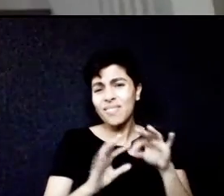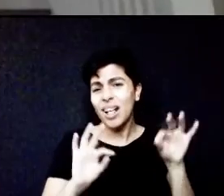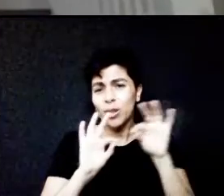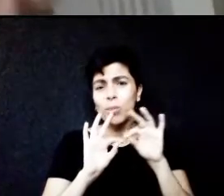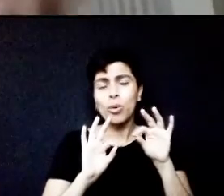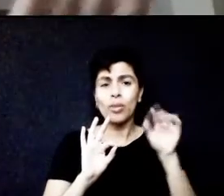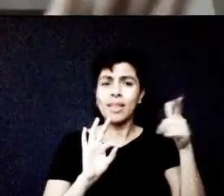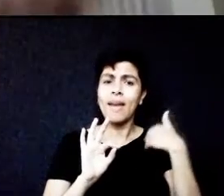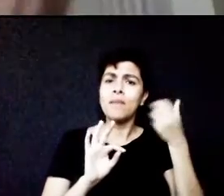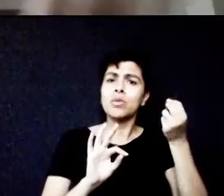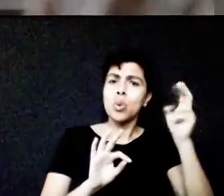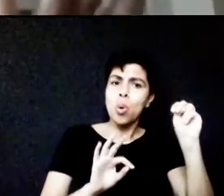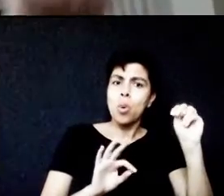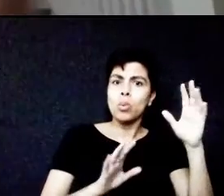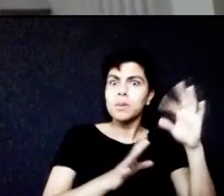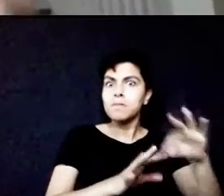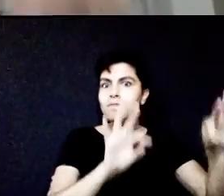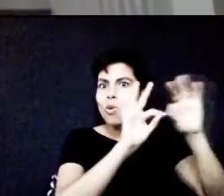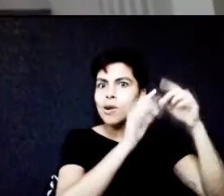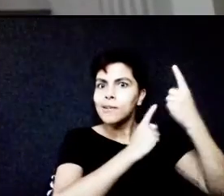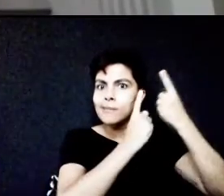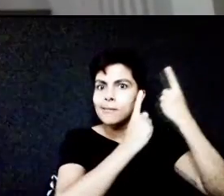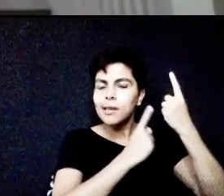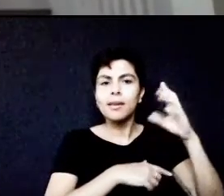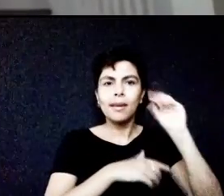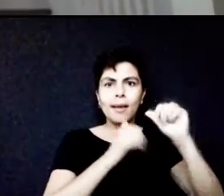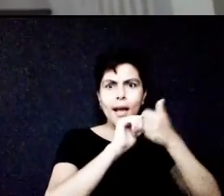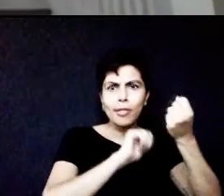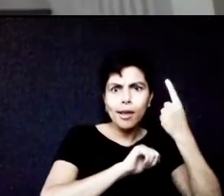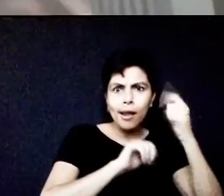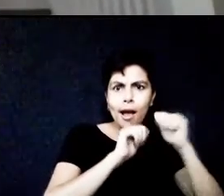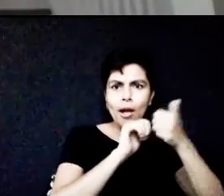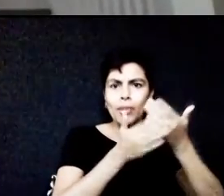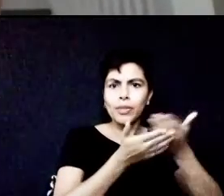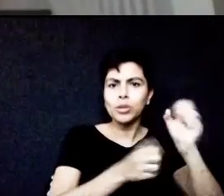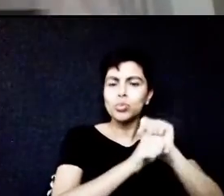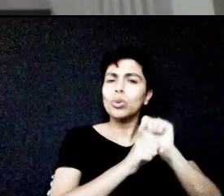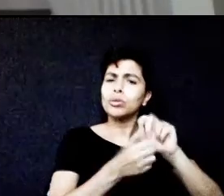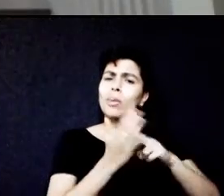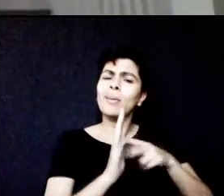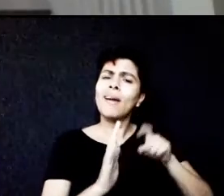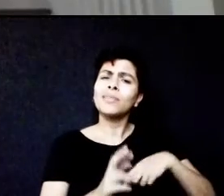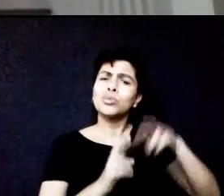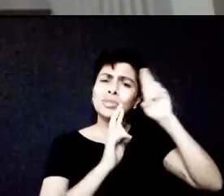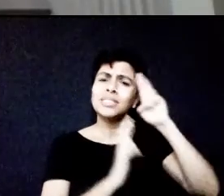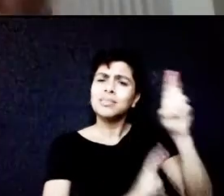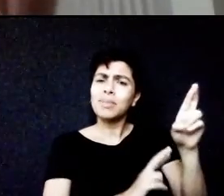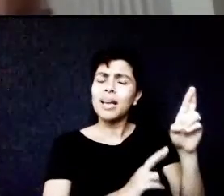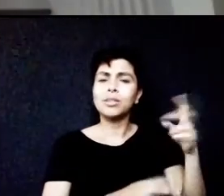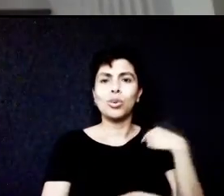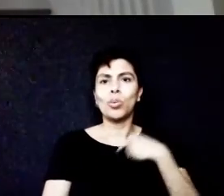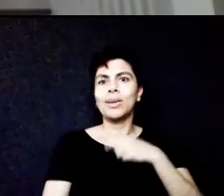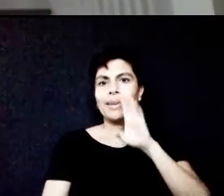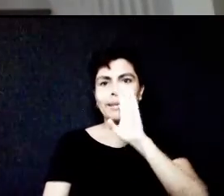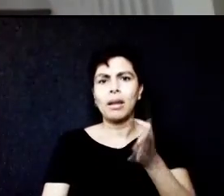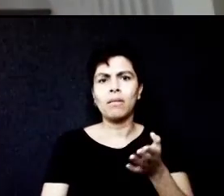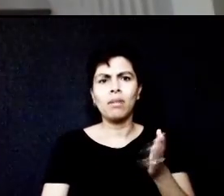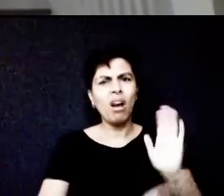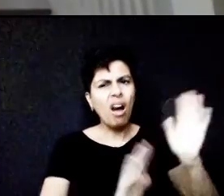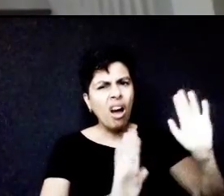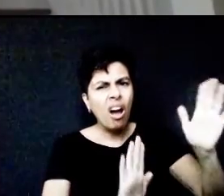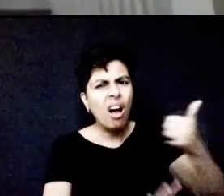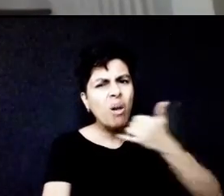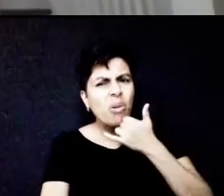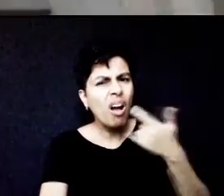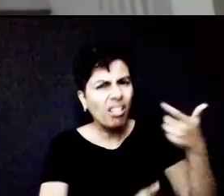also valuable. Like they have their own value and understanding of how things work, so we have to respect that. So of course, like we never say like